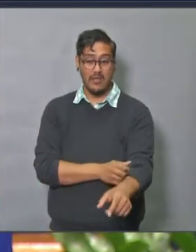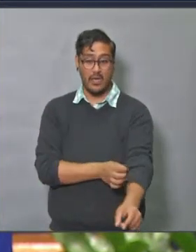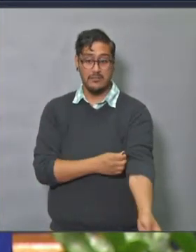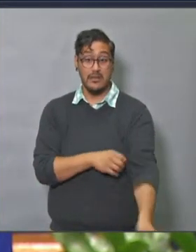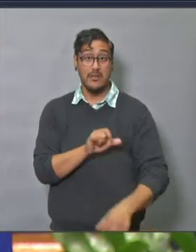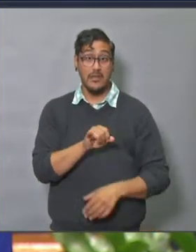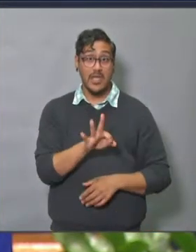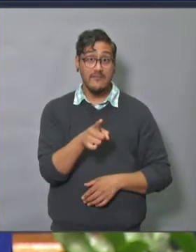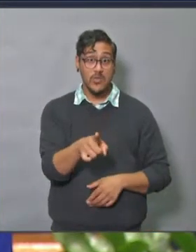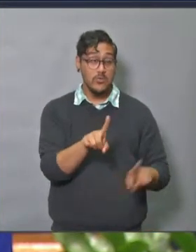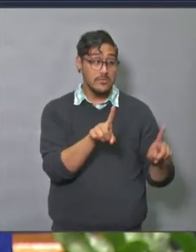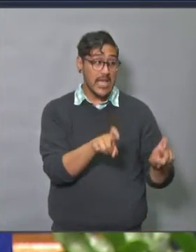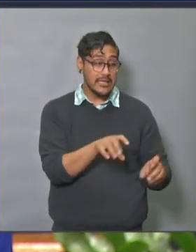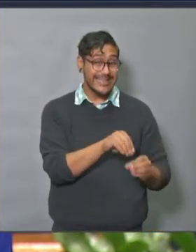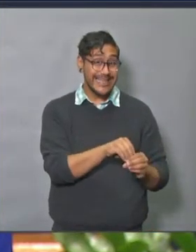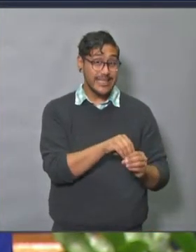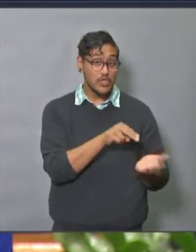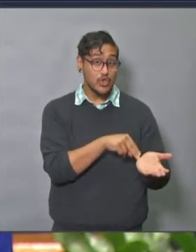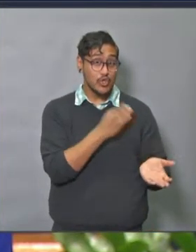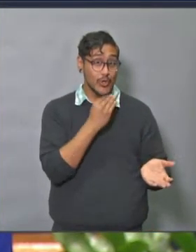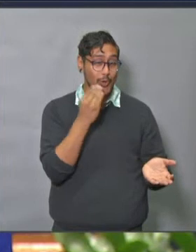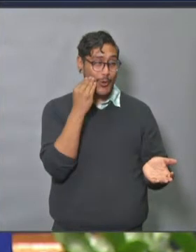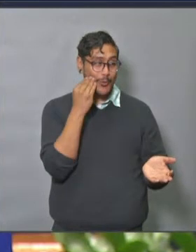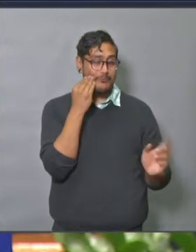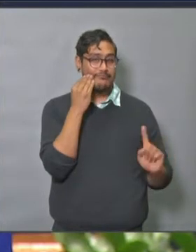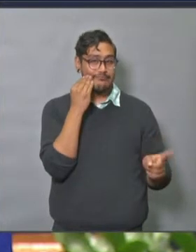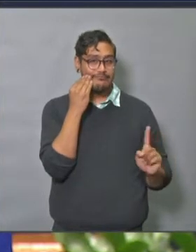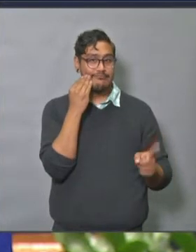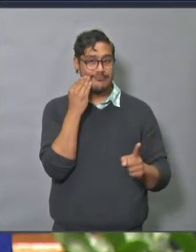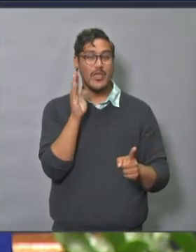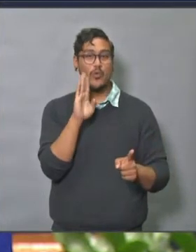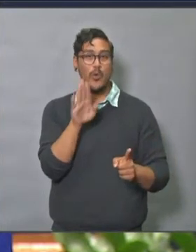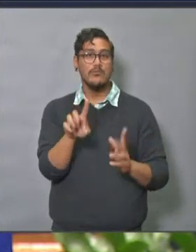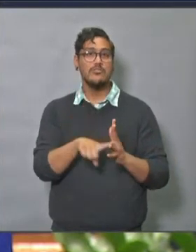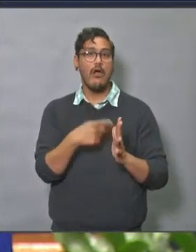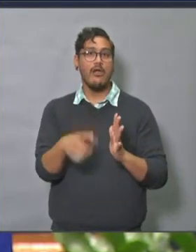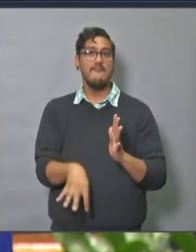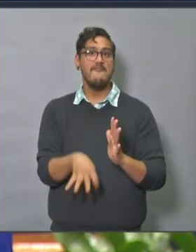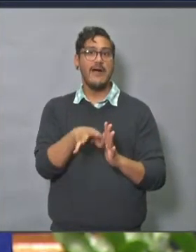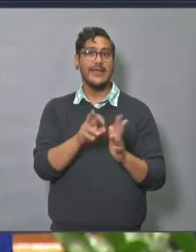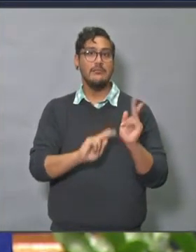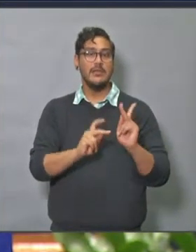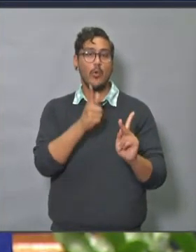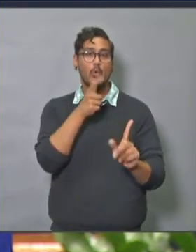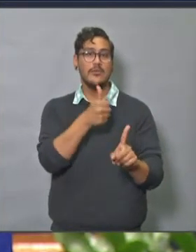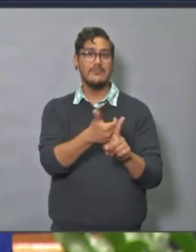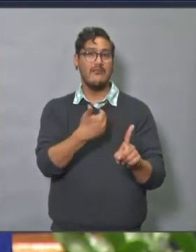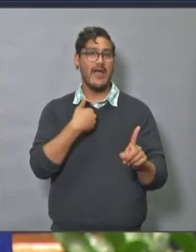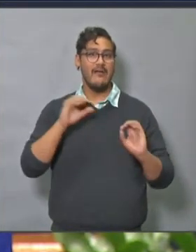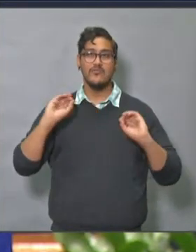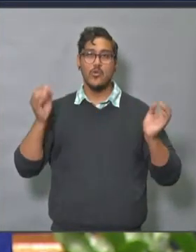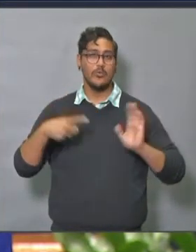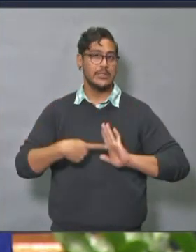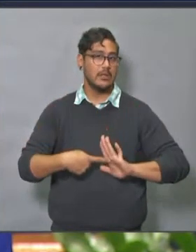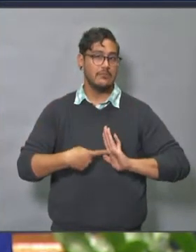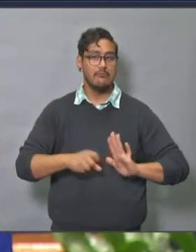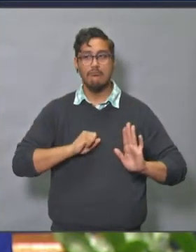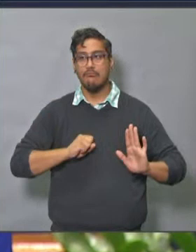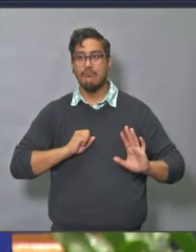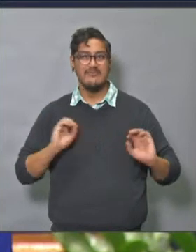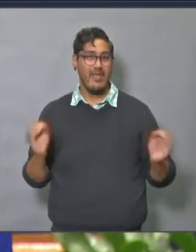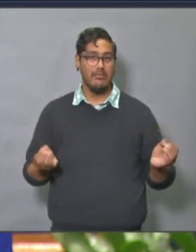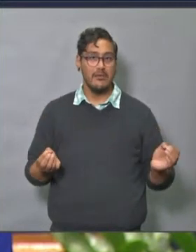a nursing home setting, you're able to identify a lot of sort of asymptomatic cases, which really means that testing